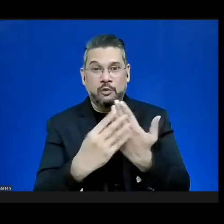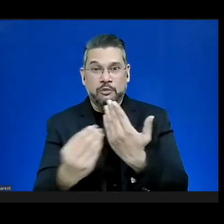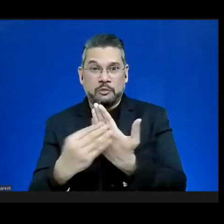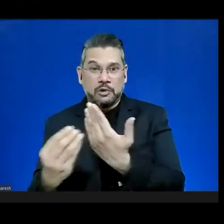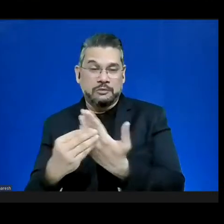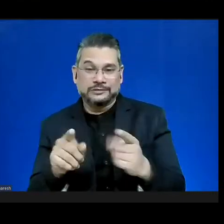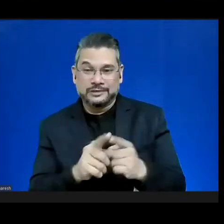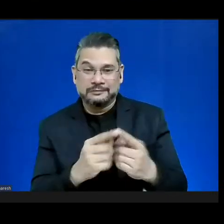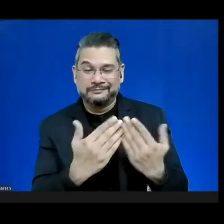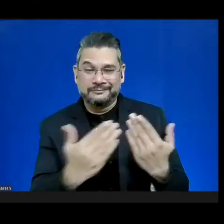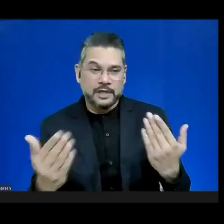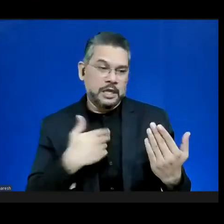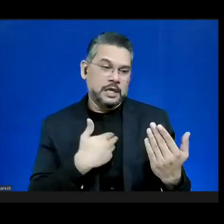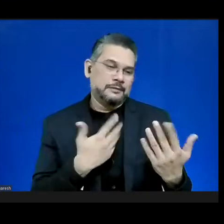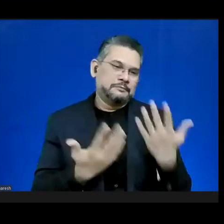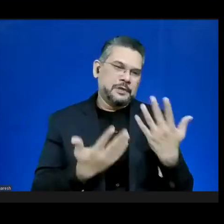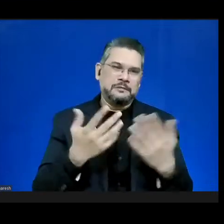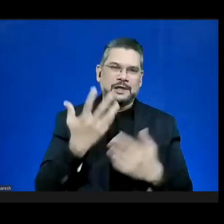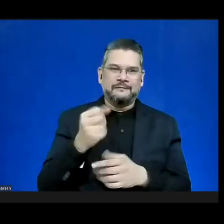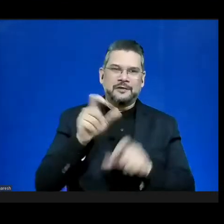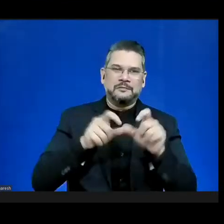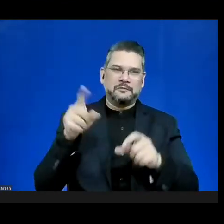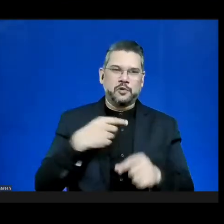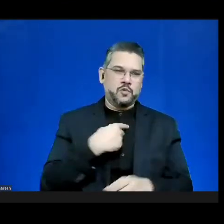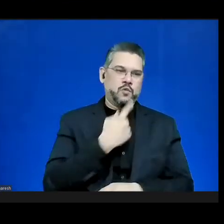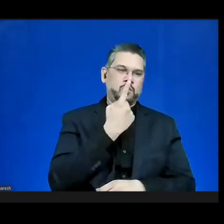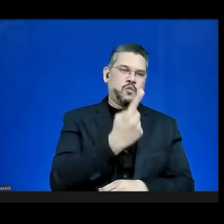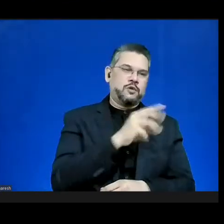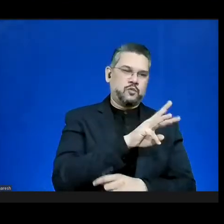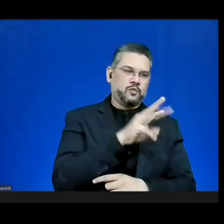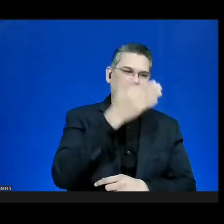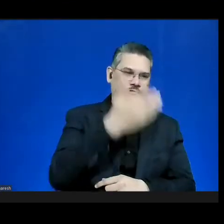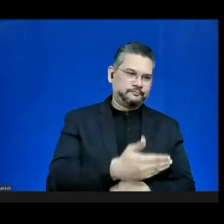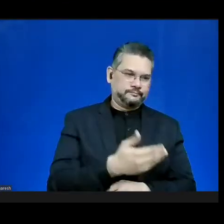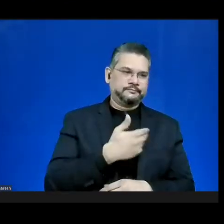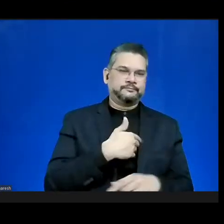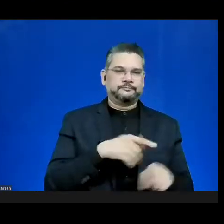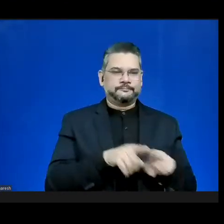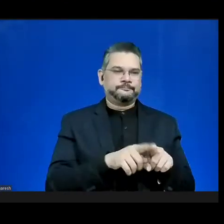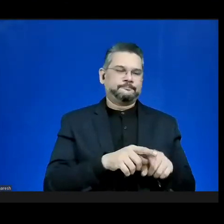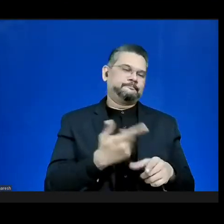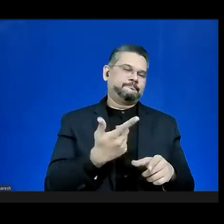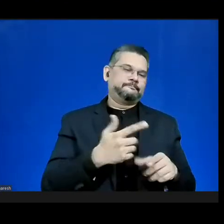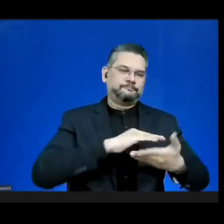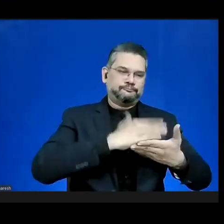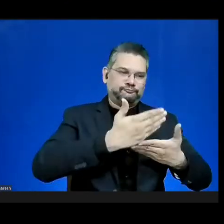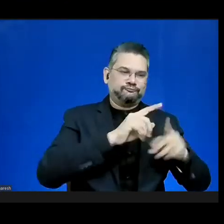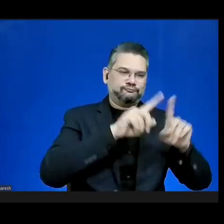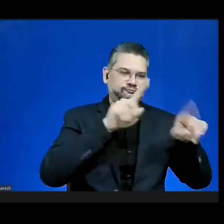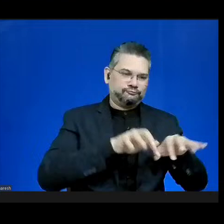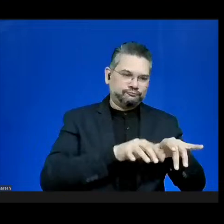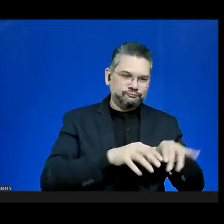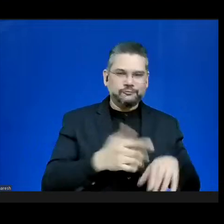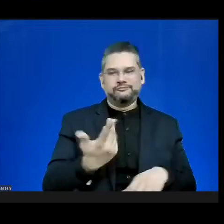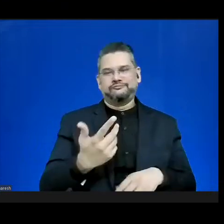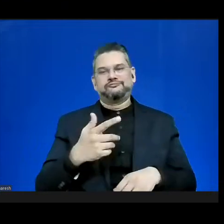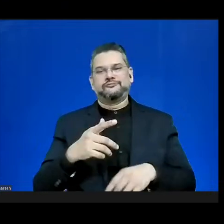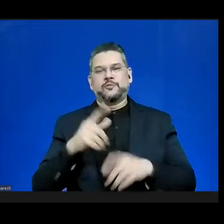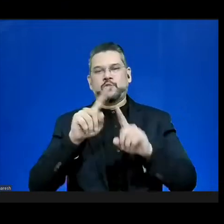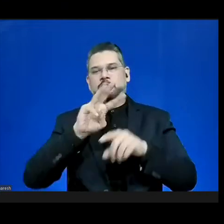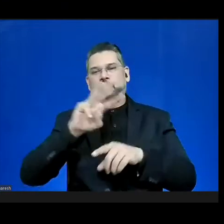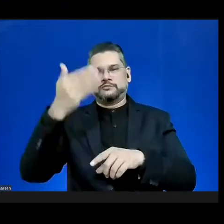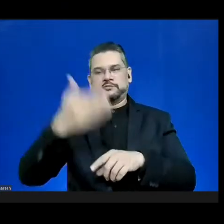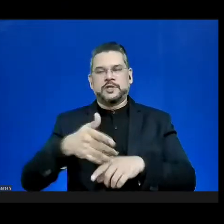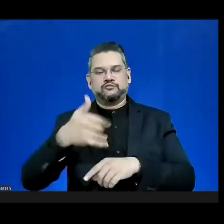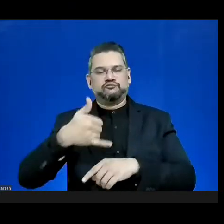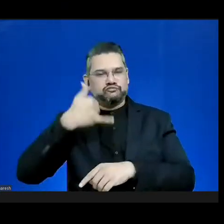I will make one website for the laptops and PCs, one for the mobile. There would be another site